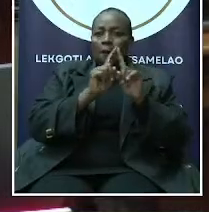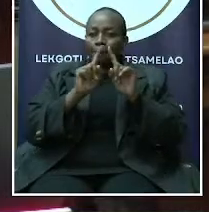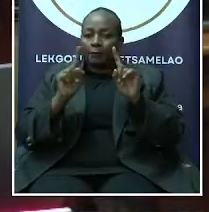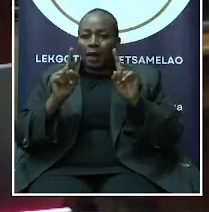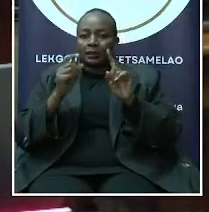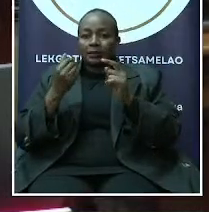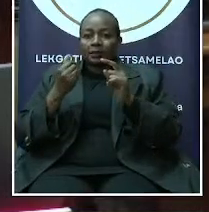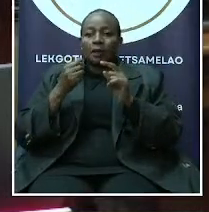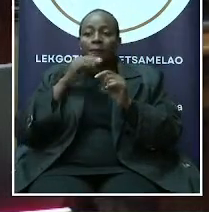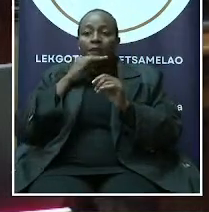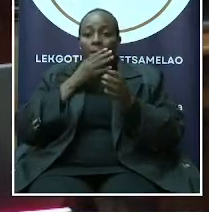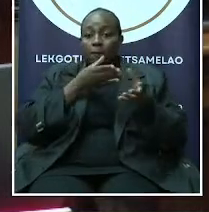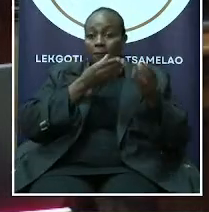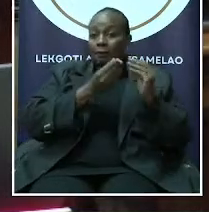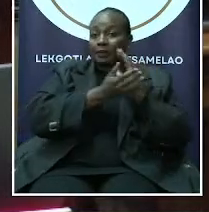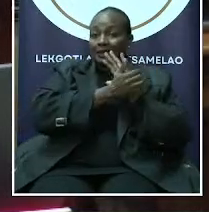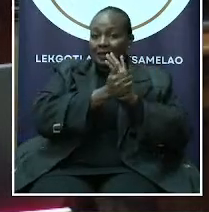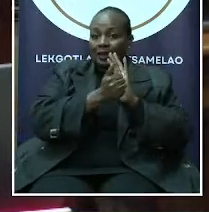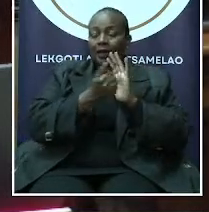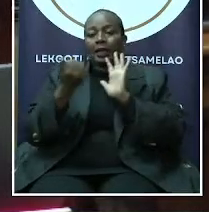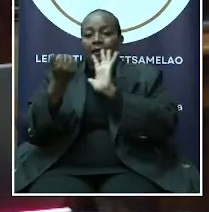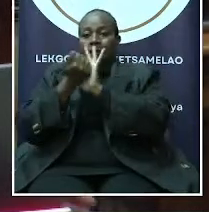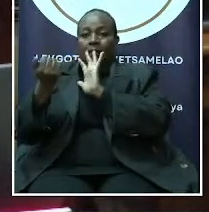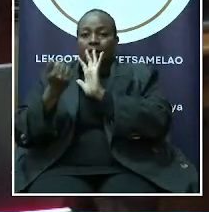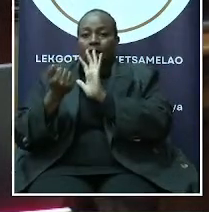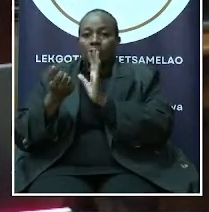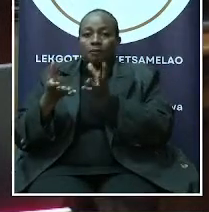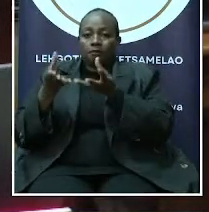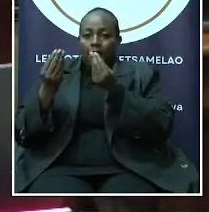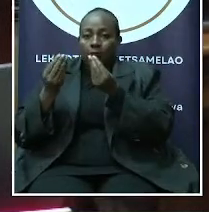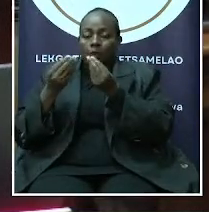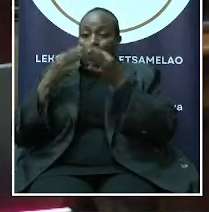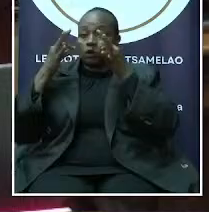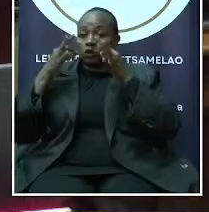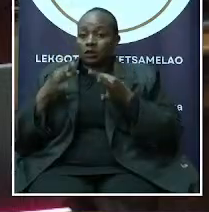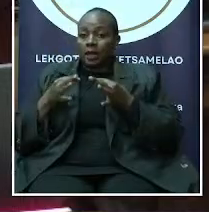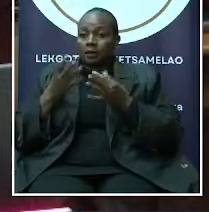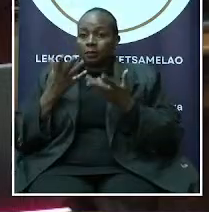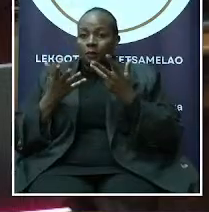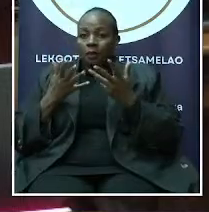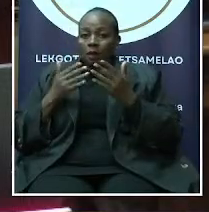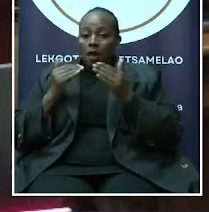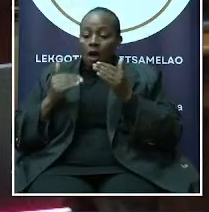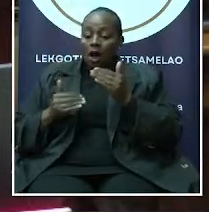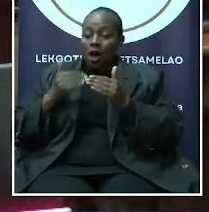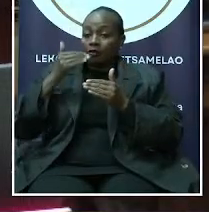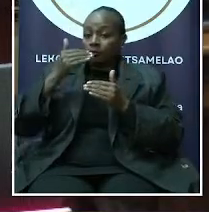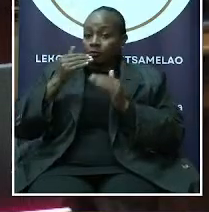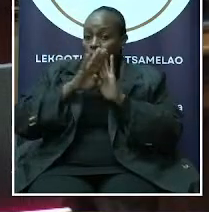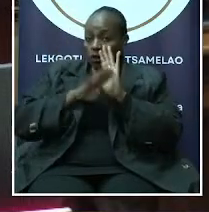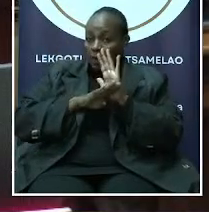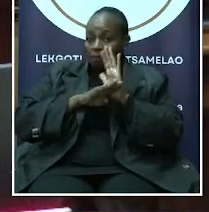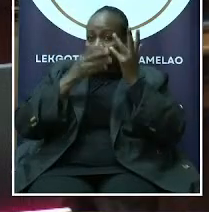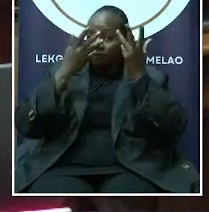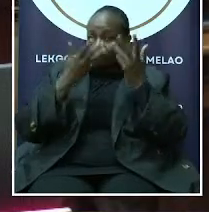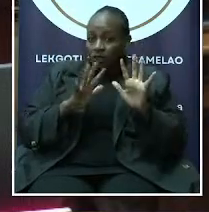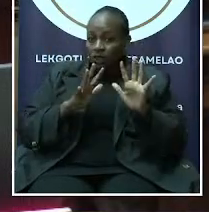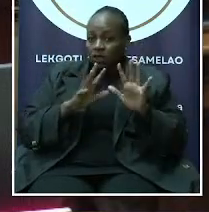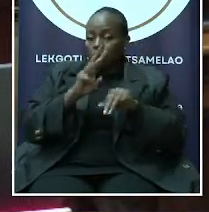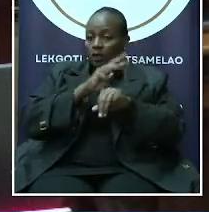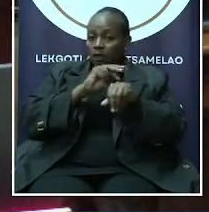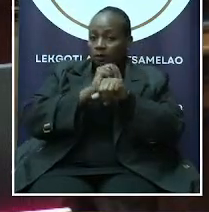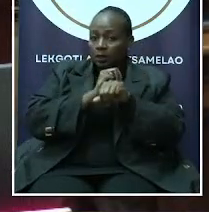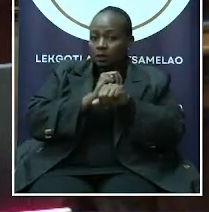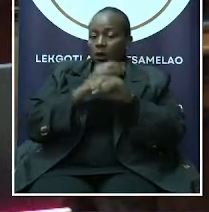can acquire a skill and be accredited for it, so that when you decide that after this program with the municipality or the